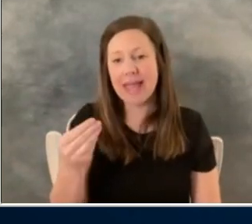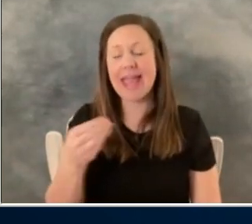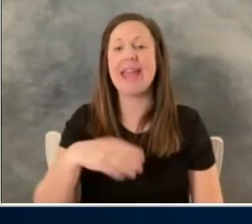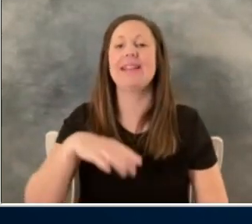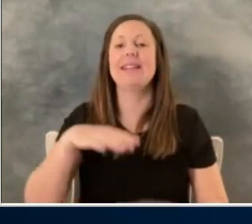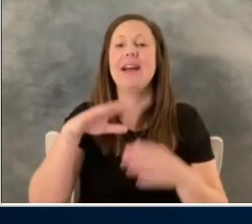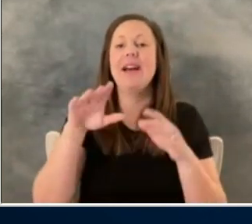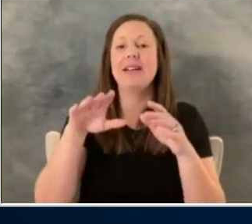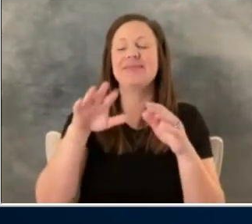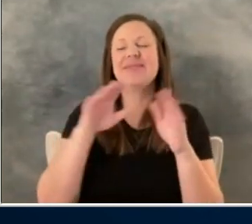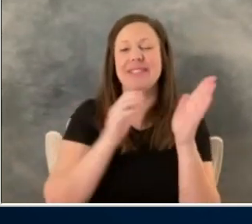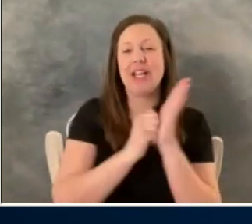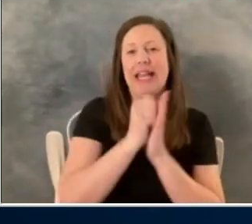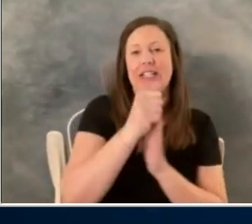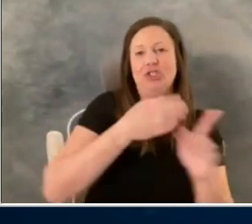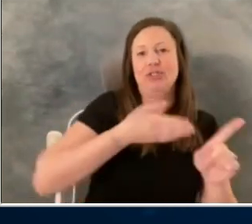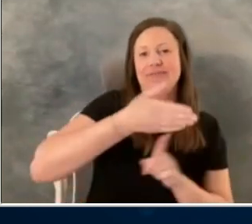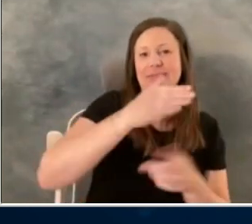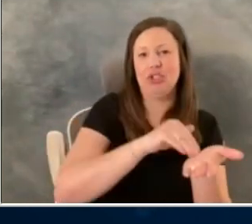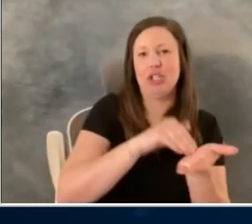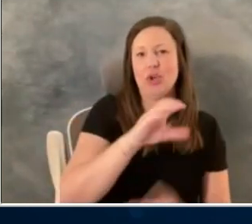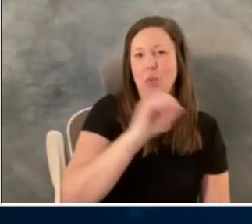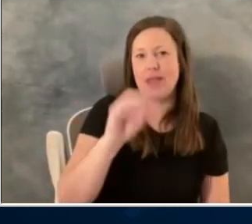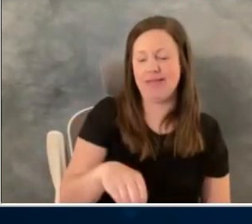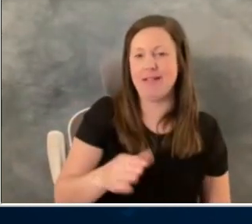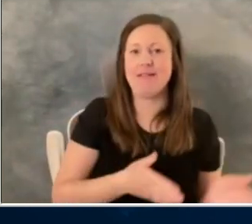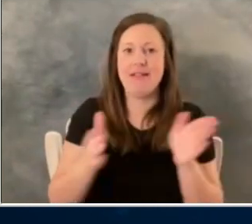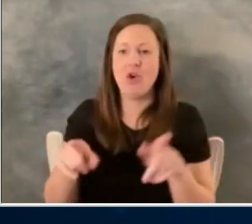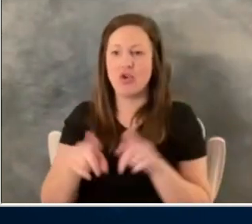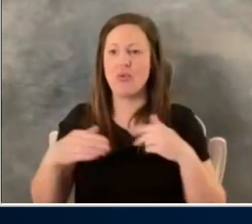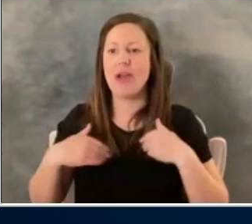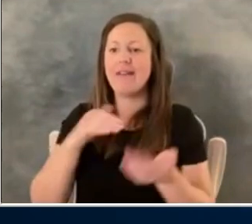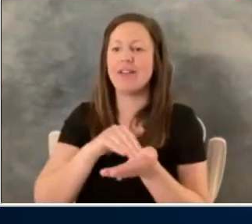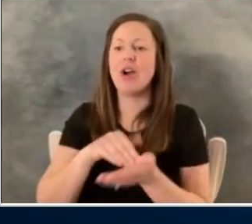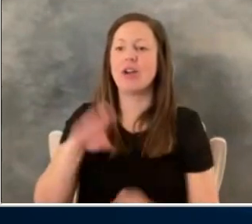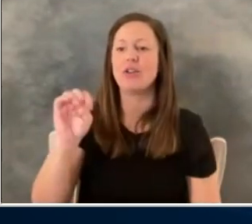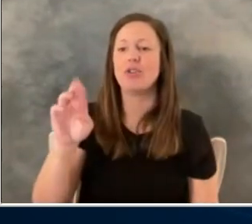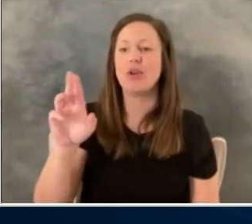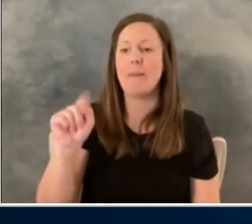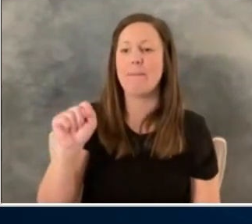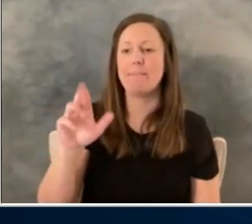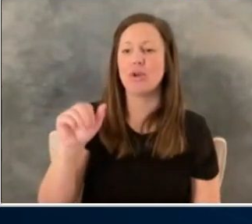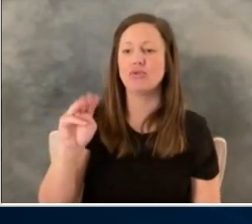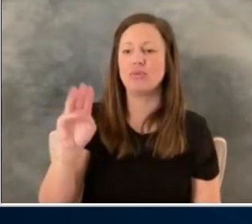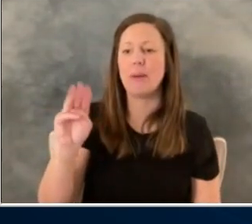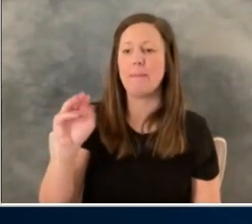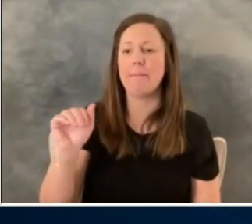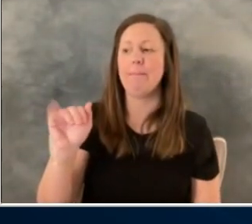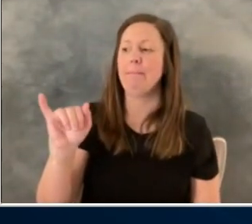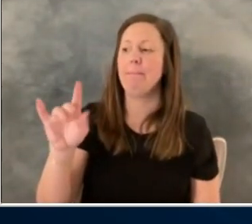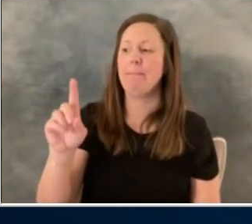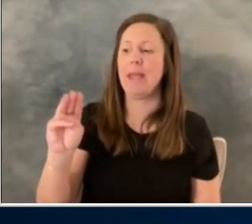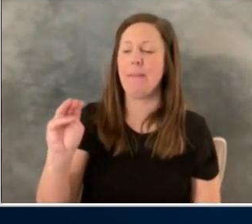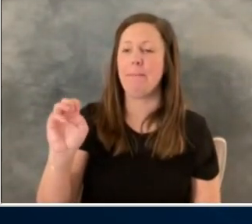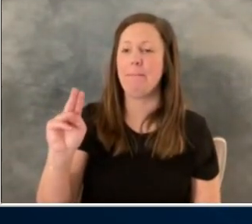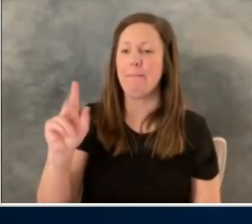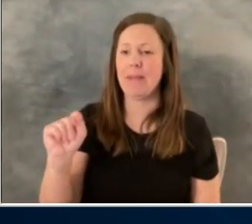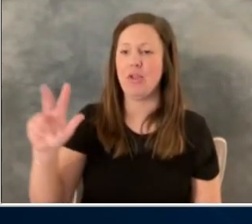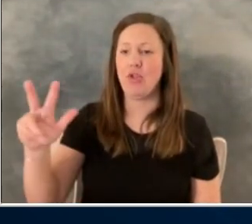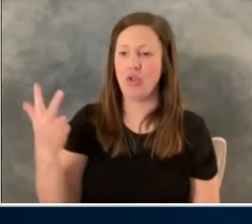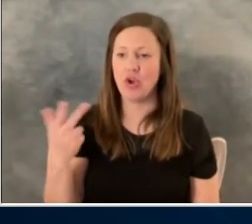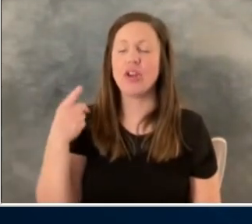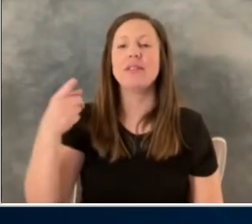University of Kansas Cancer Center in Olathe. And we also have Dr. Bertram Maidmont III, a radiation oncologist and the director of